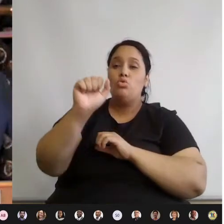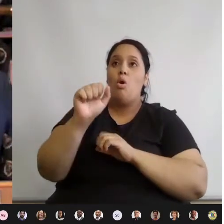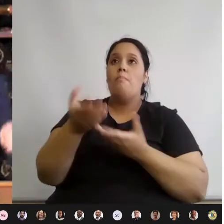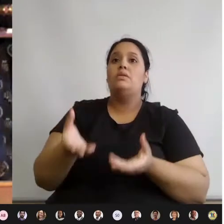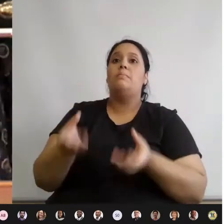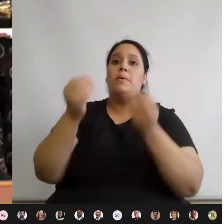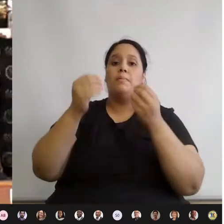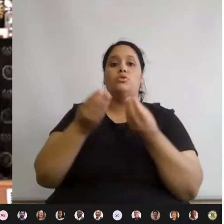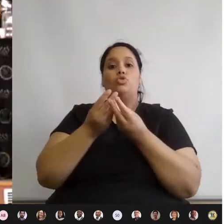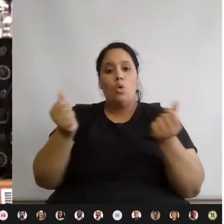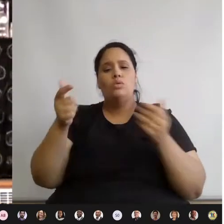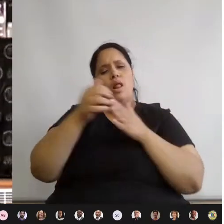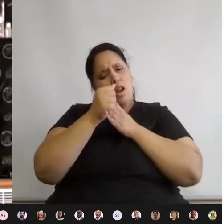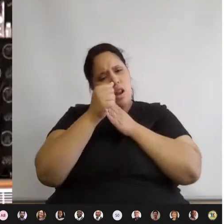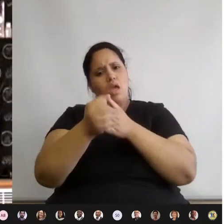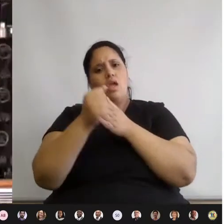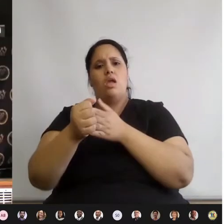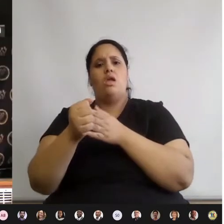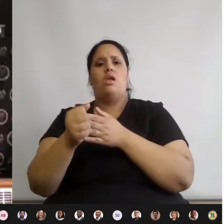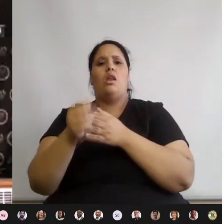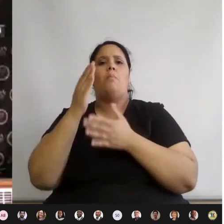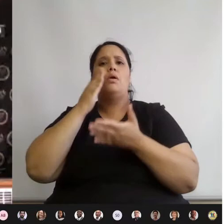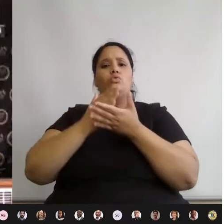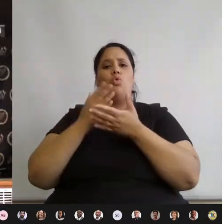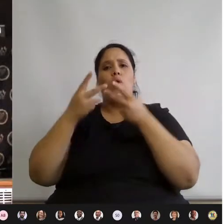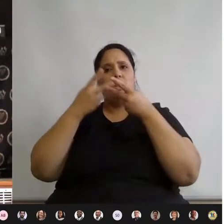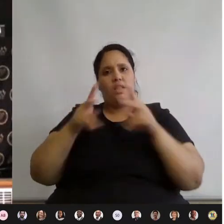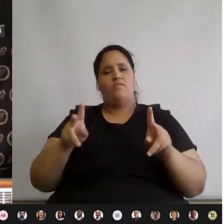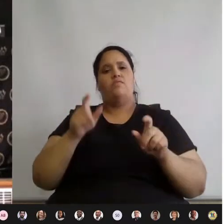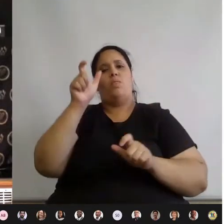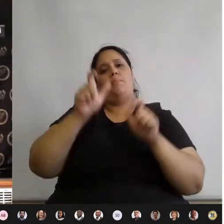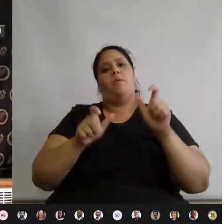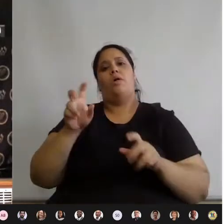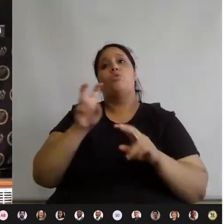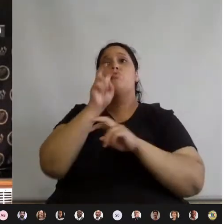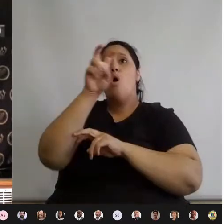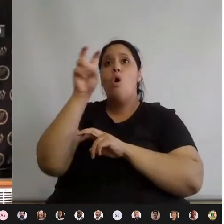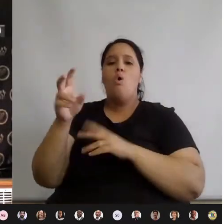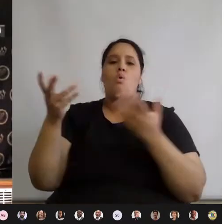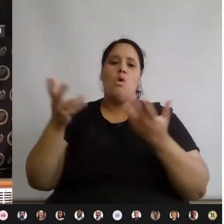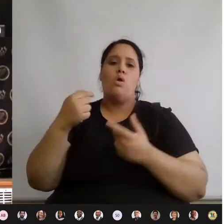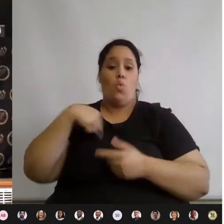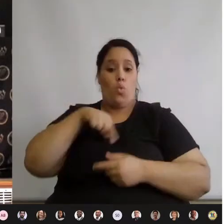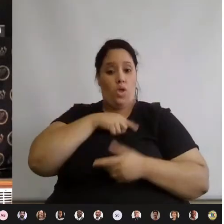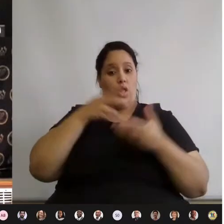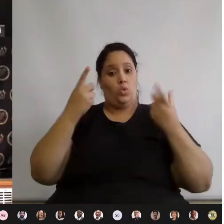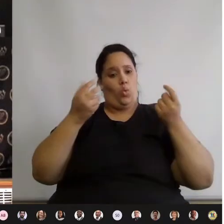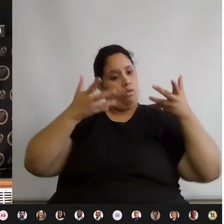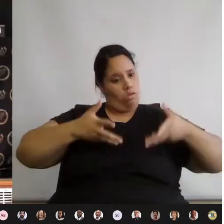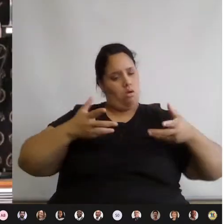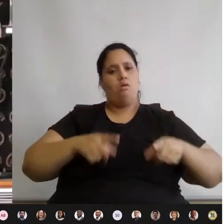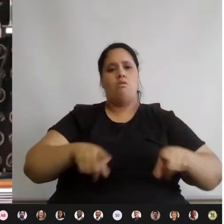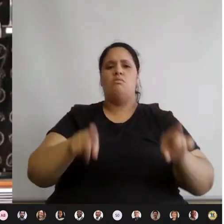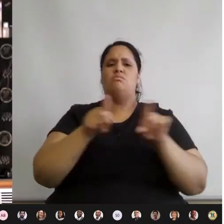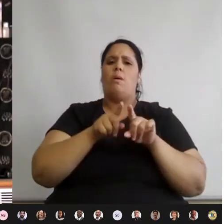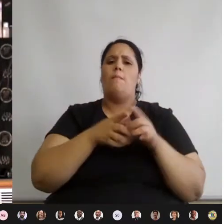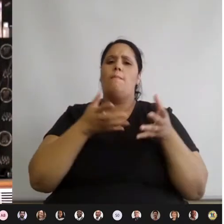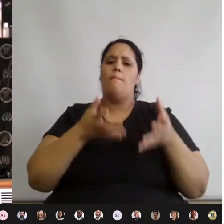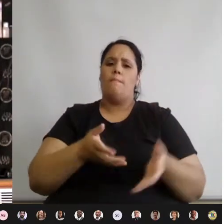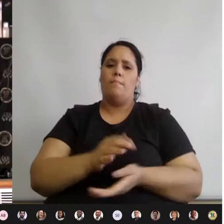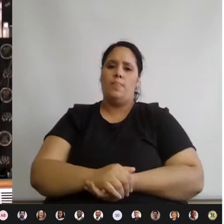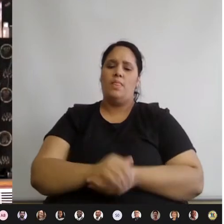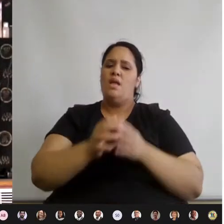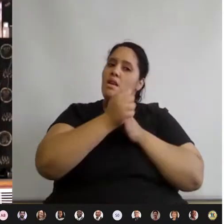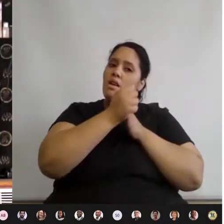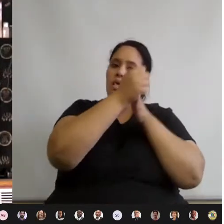front and make a difference for the citizens where you govern. Because that's exactly what we are doing where we govern. Leading from the front